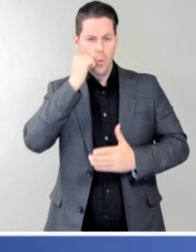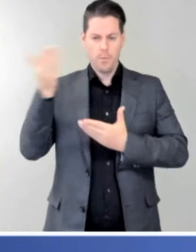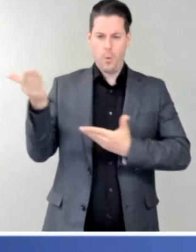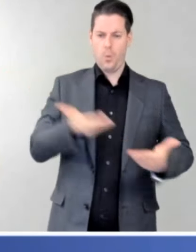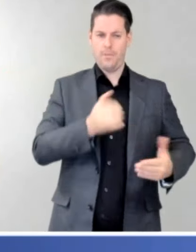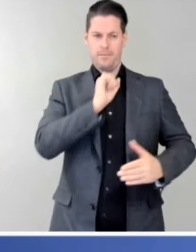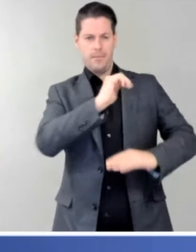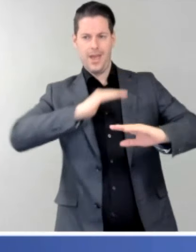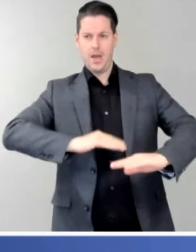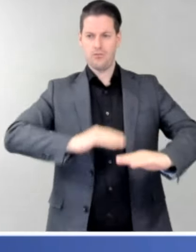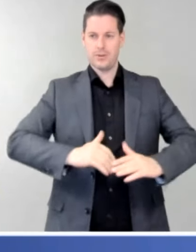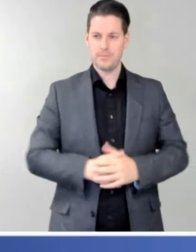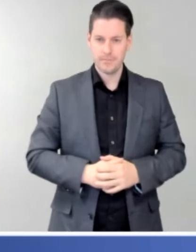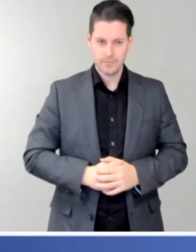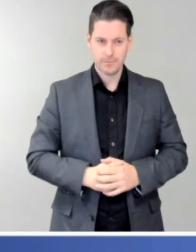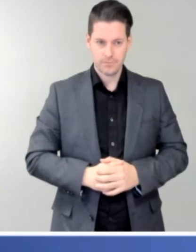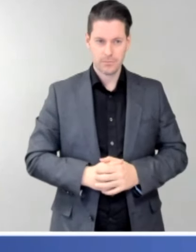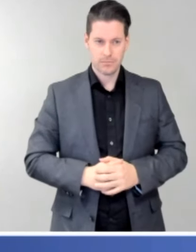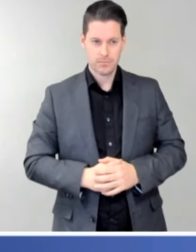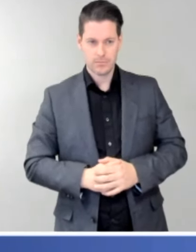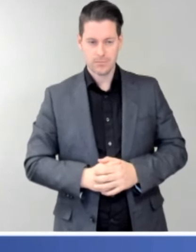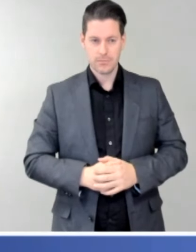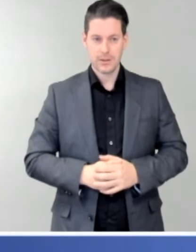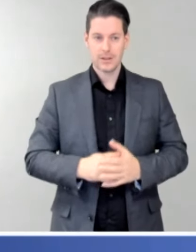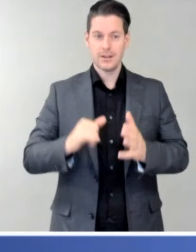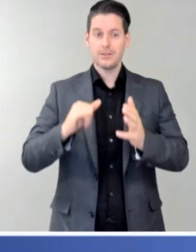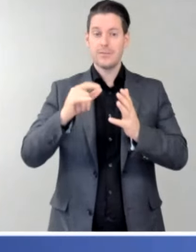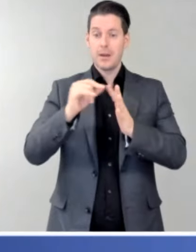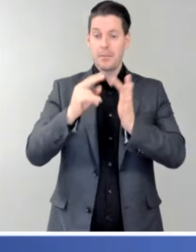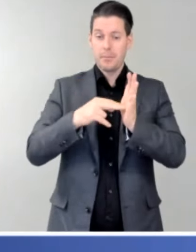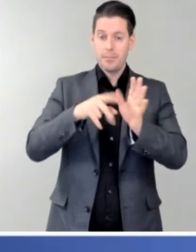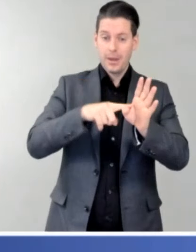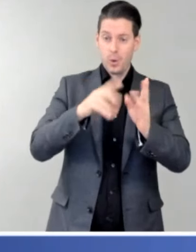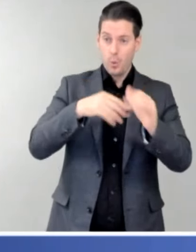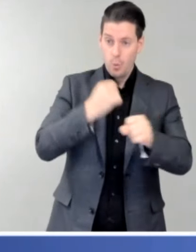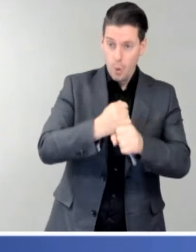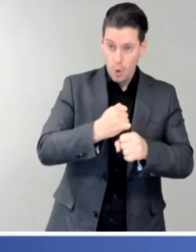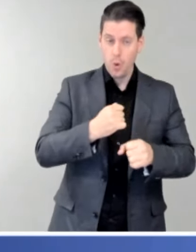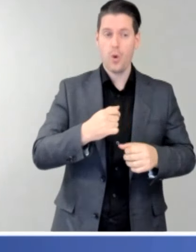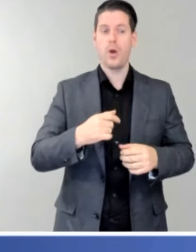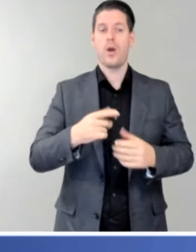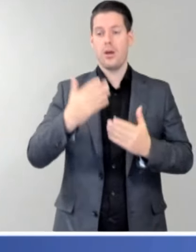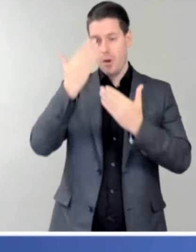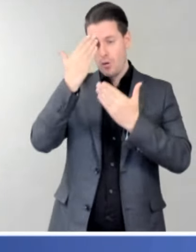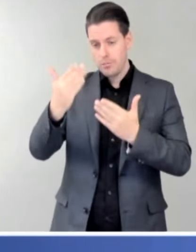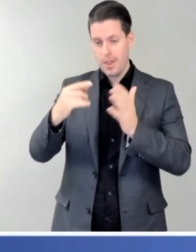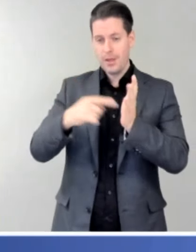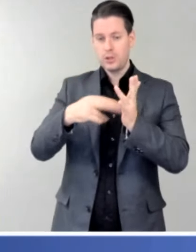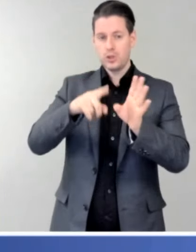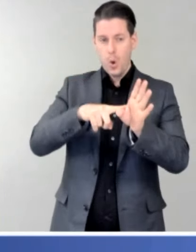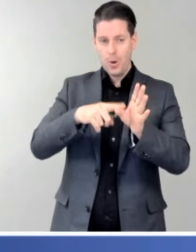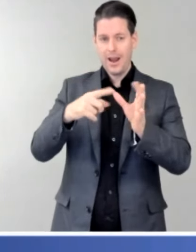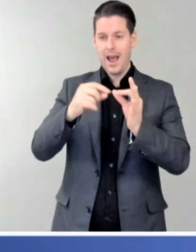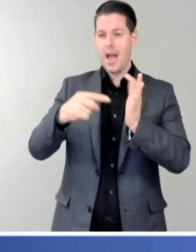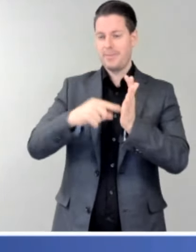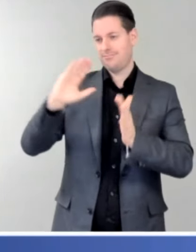Representatives of the Diplomatic Corps, Senator the Honourable Penny Wong, the Honourable Tony Abbott AC, former Prime Minister of